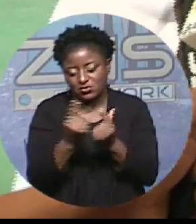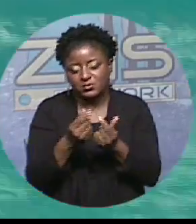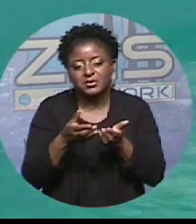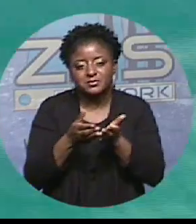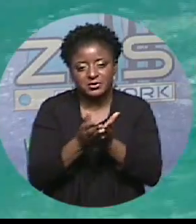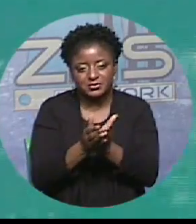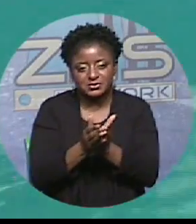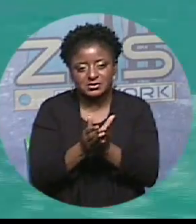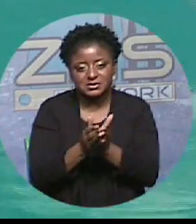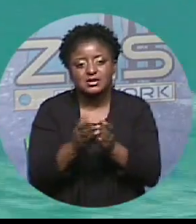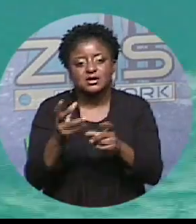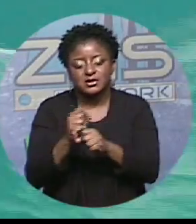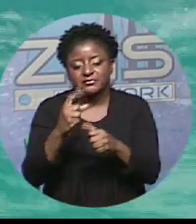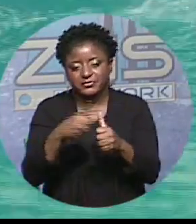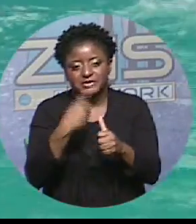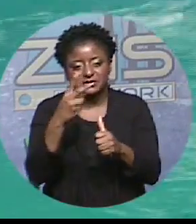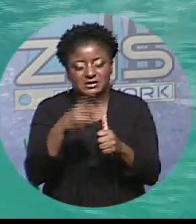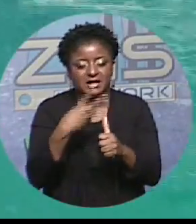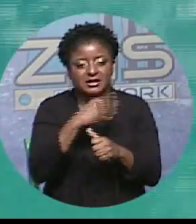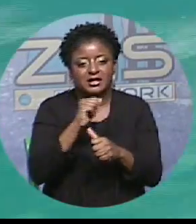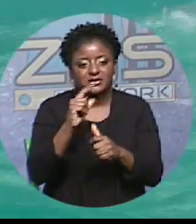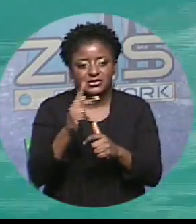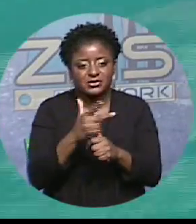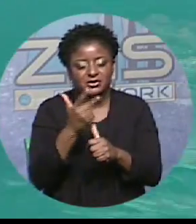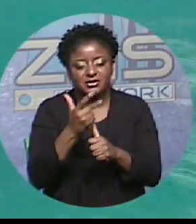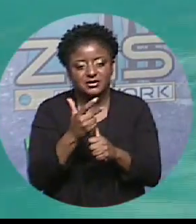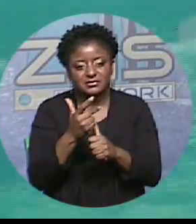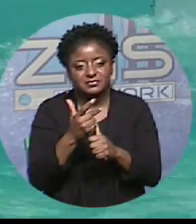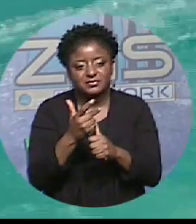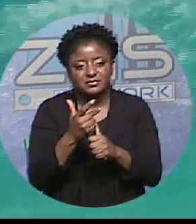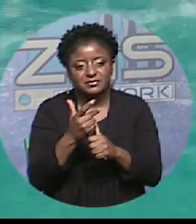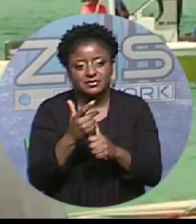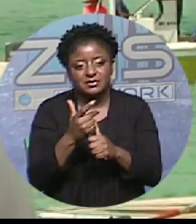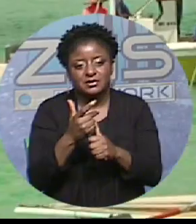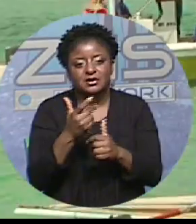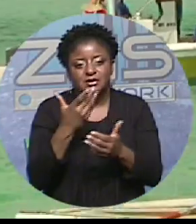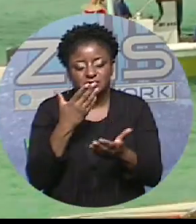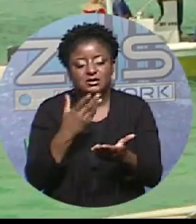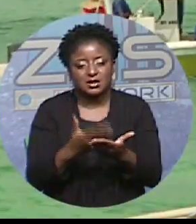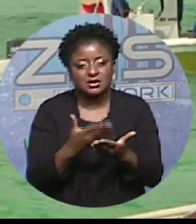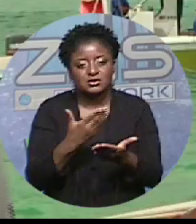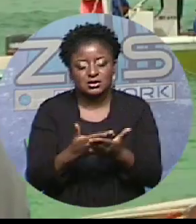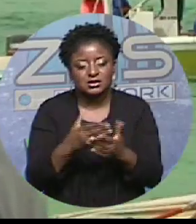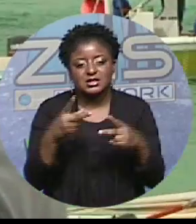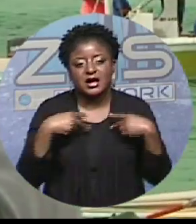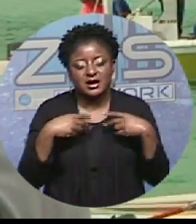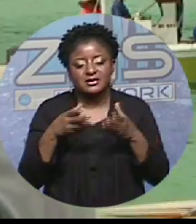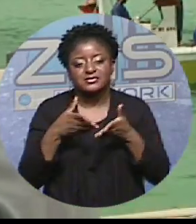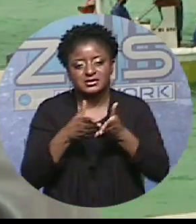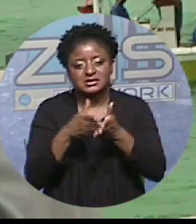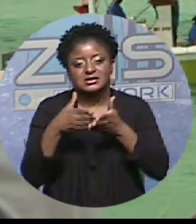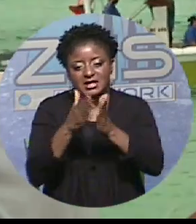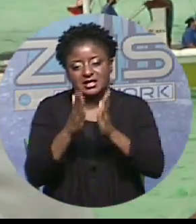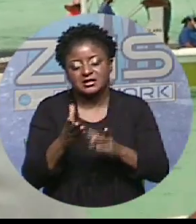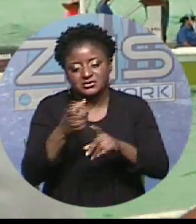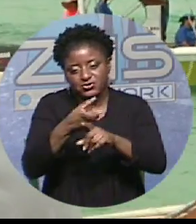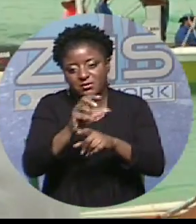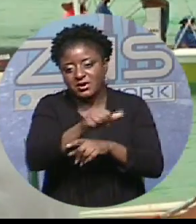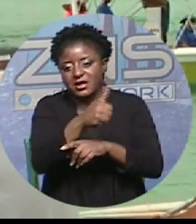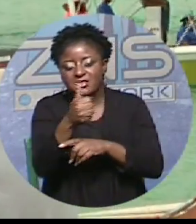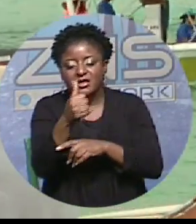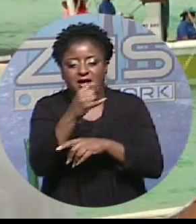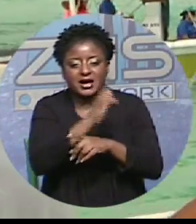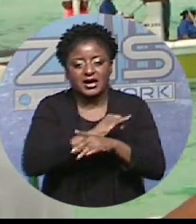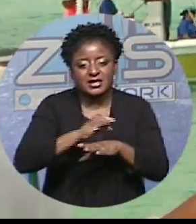where the BNSS is at the moment in sailing in the Bahamas. It's a good competition, though. Good to have to see all the other islands representing, and the conditions were well,